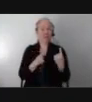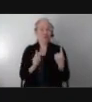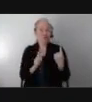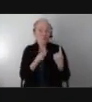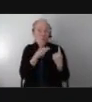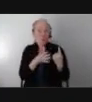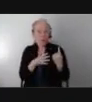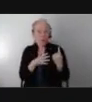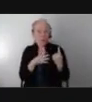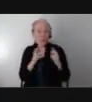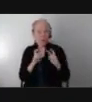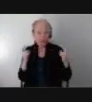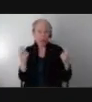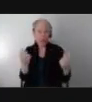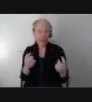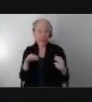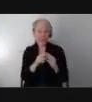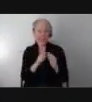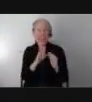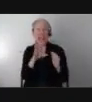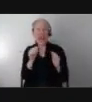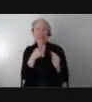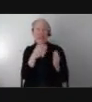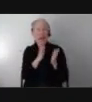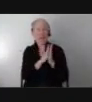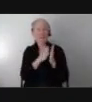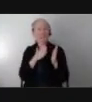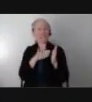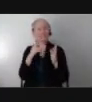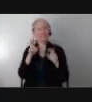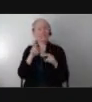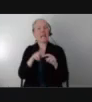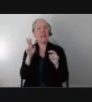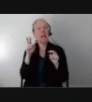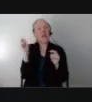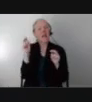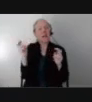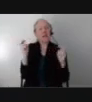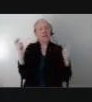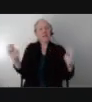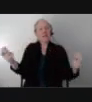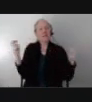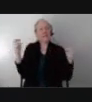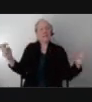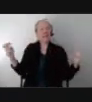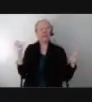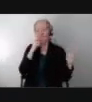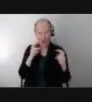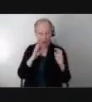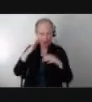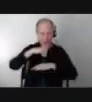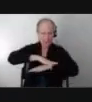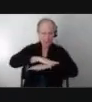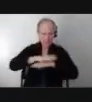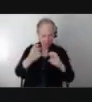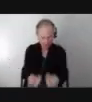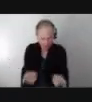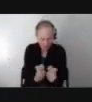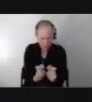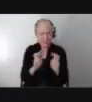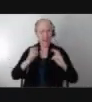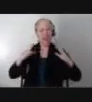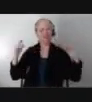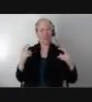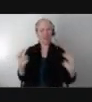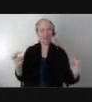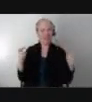not at the table. Now, that wasn't because I was a woman, that was because I was a scientist. And at that point in time, during assembly of